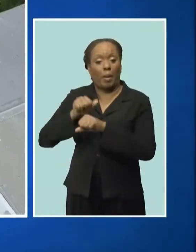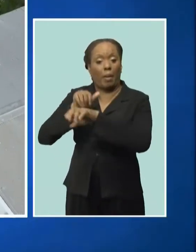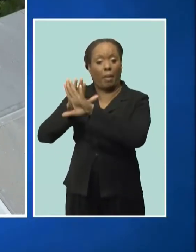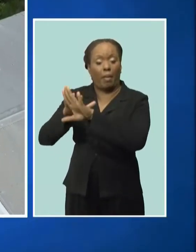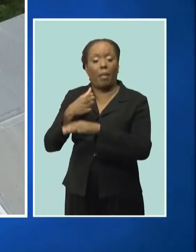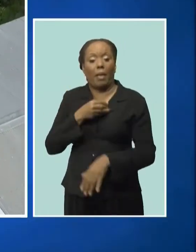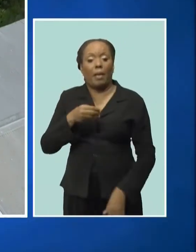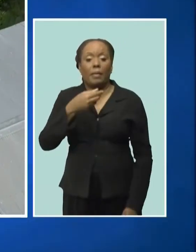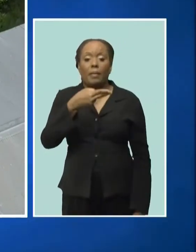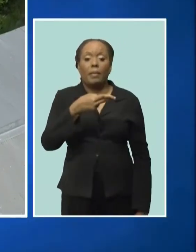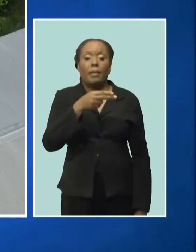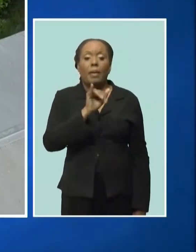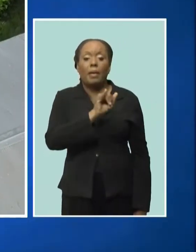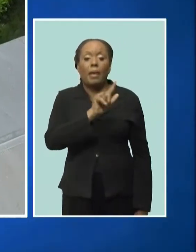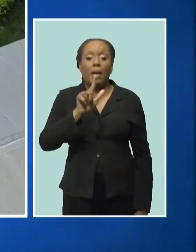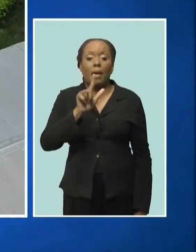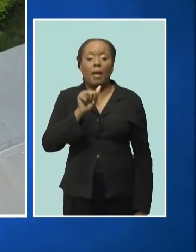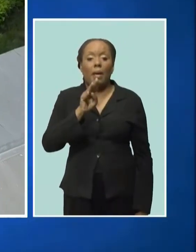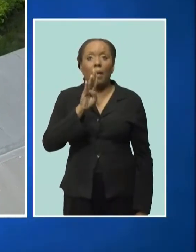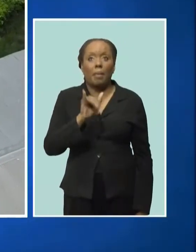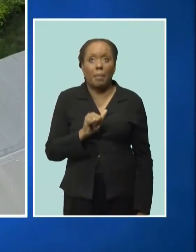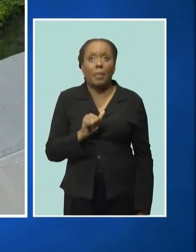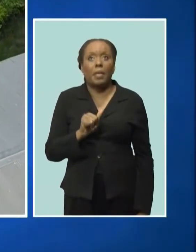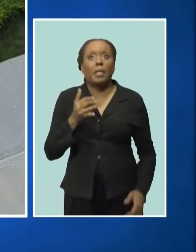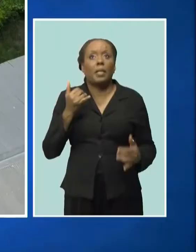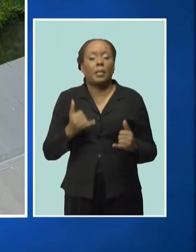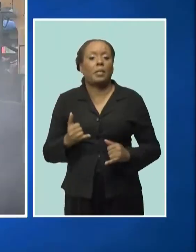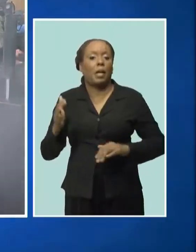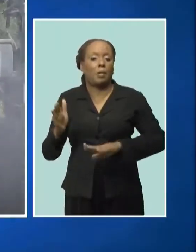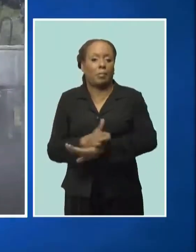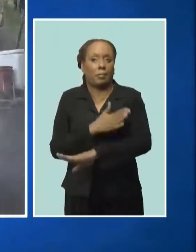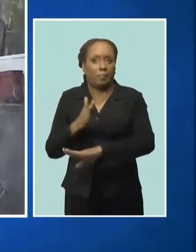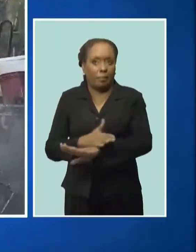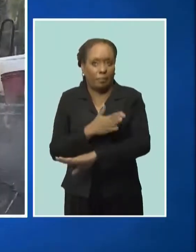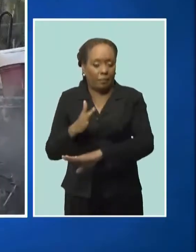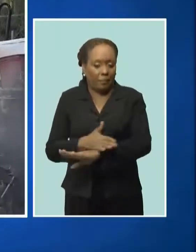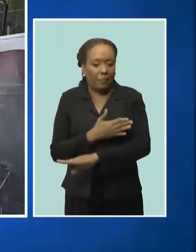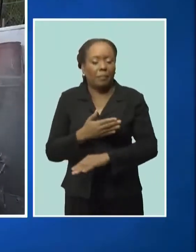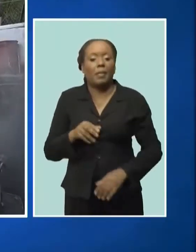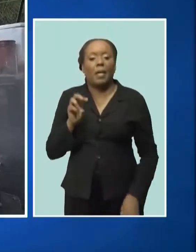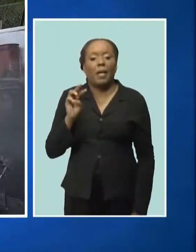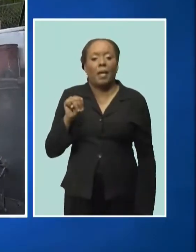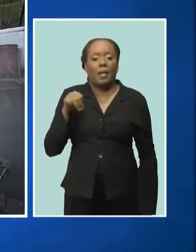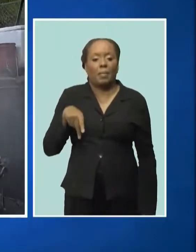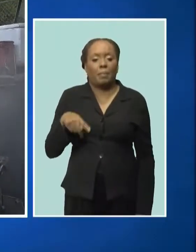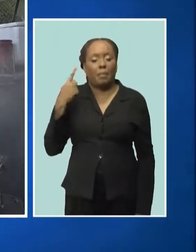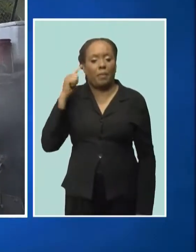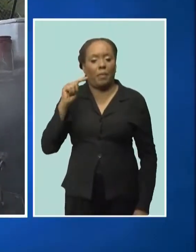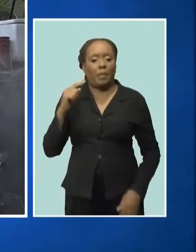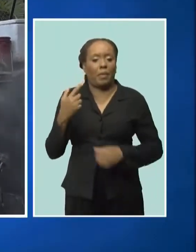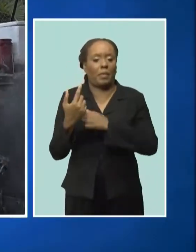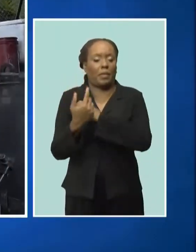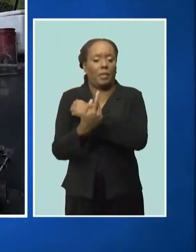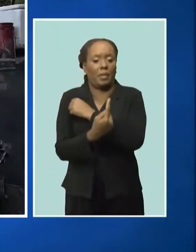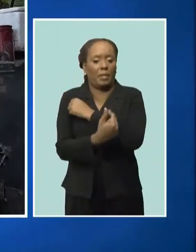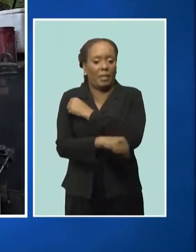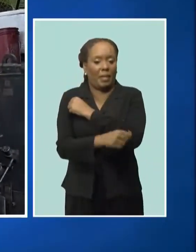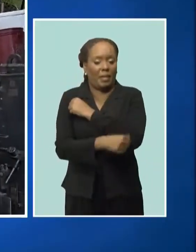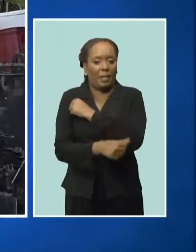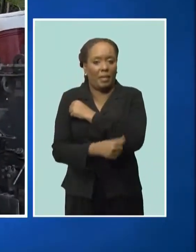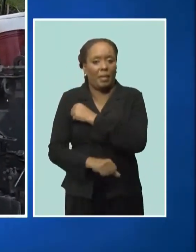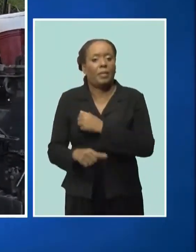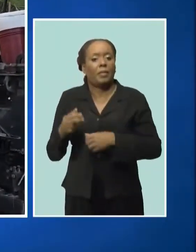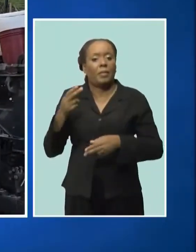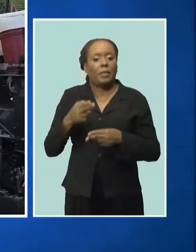the Scotland District Road and Bridge Rehabilitation Project. Member of Parliament for St. Andrew, Dr. Ramel